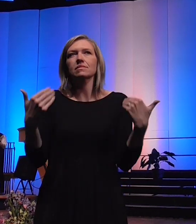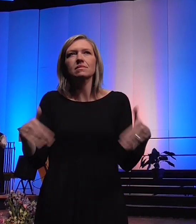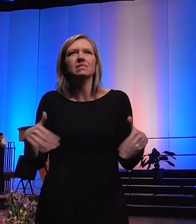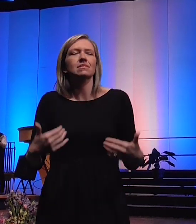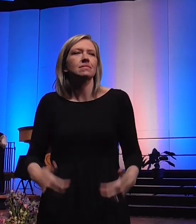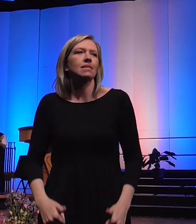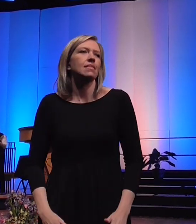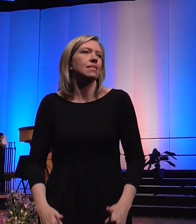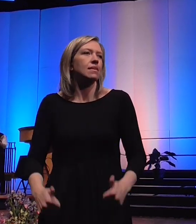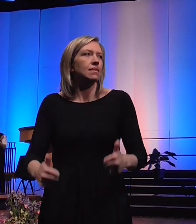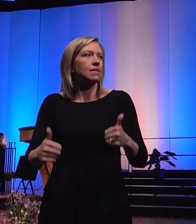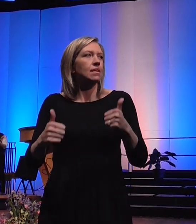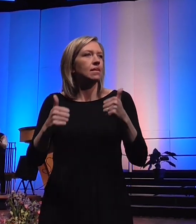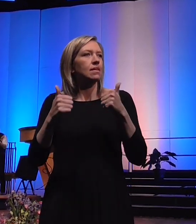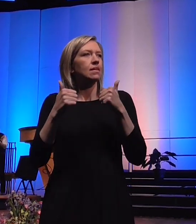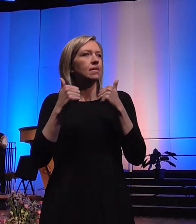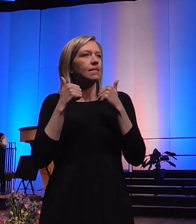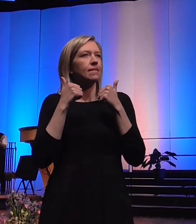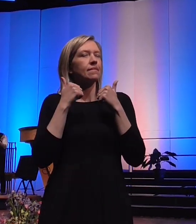is